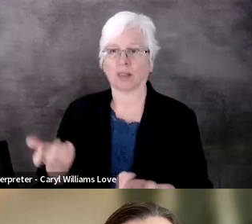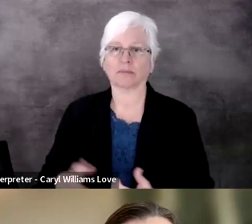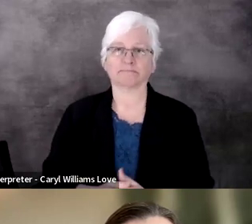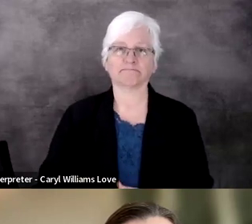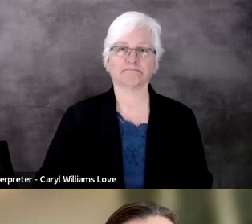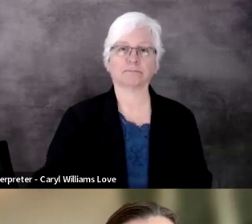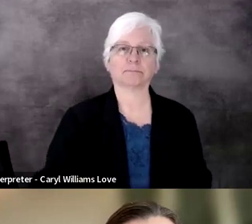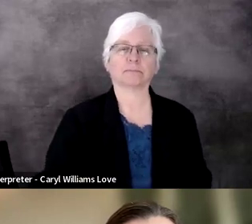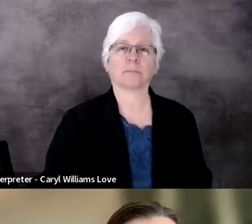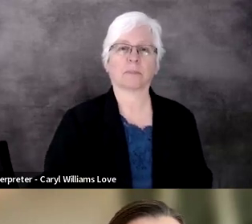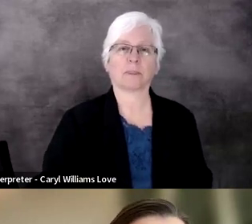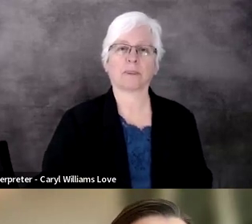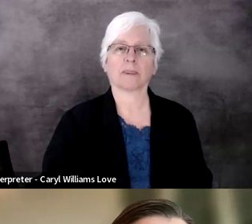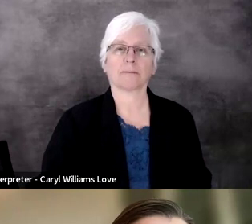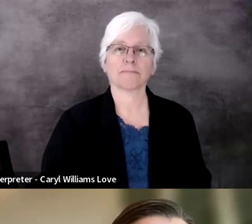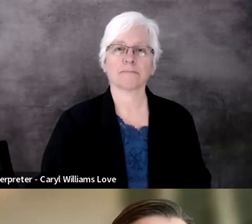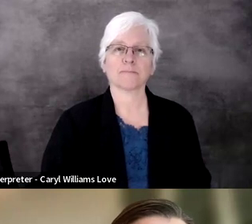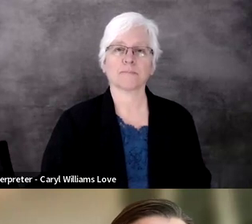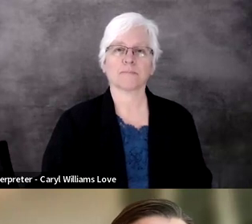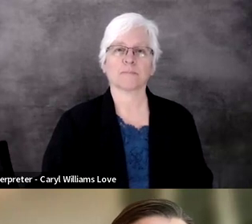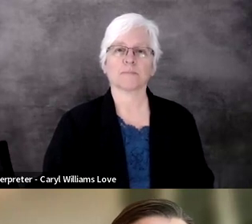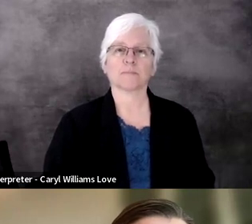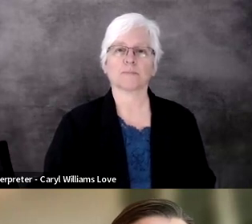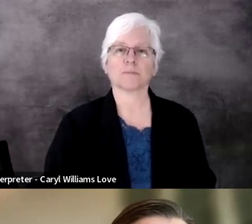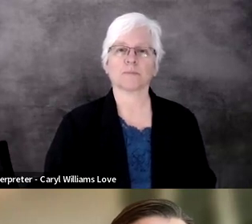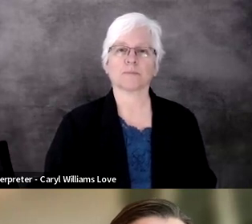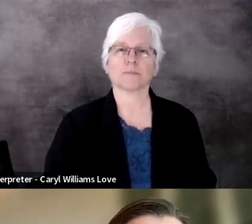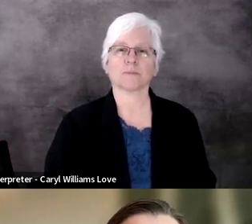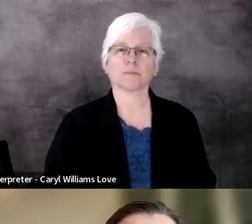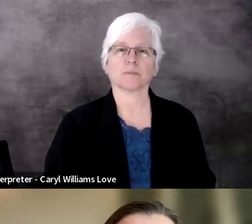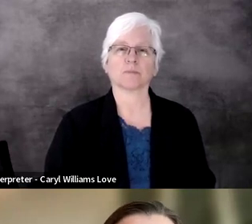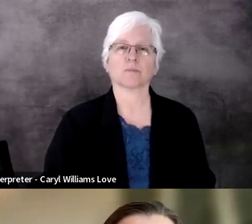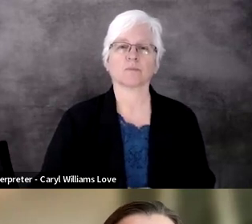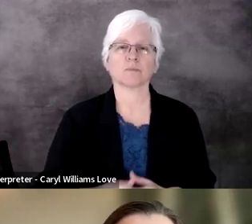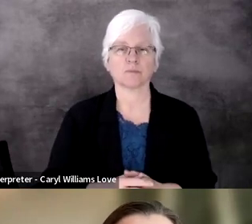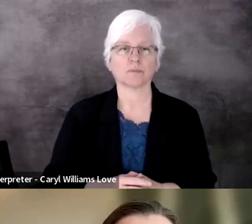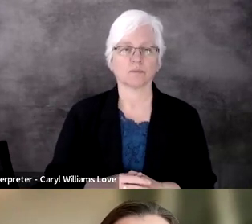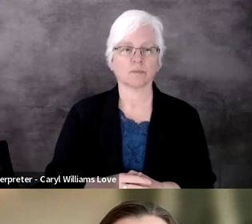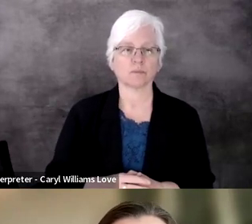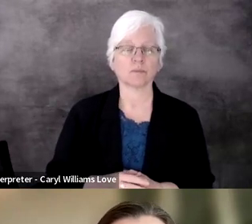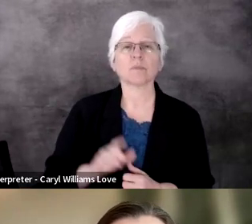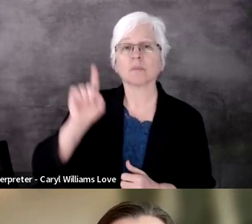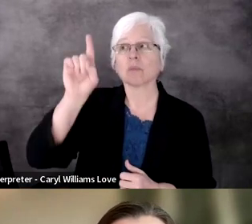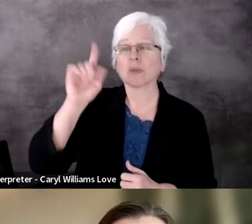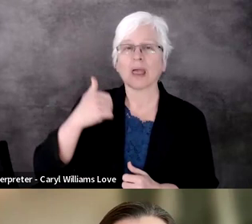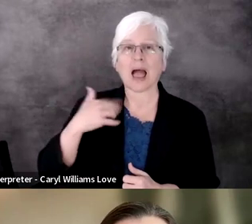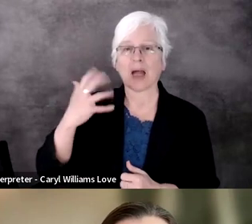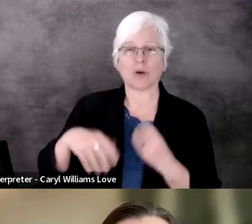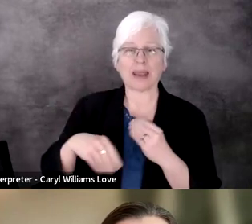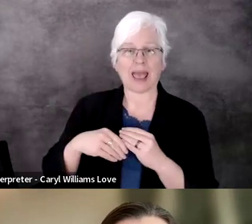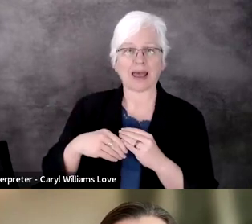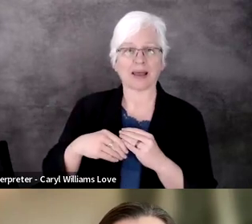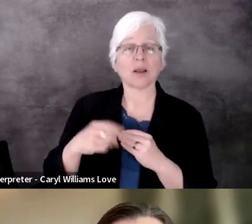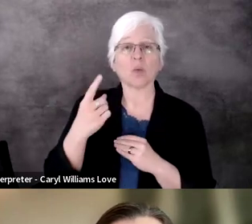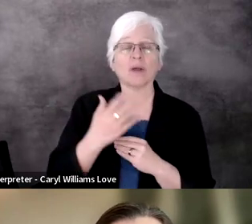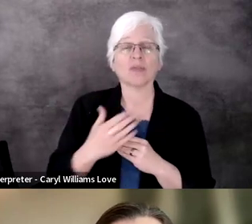Thank you, Dr. Owens. Does anyone else have anything to add? I would add one of the things that we hear from